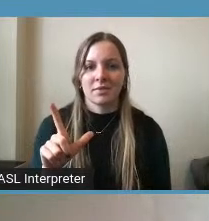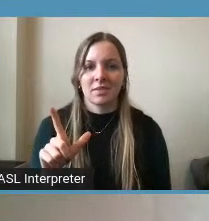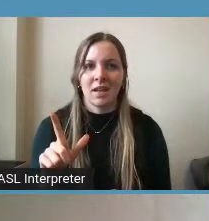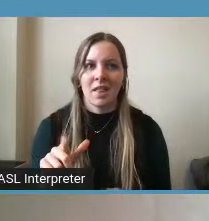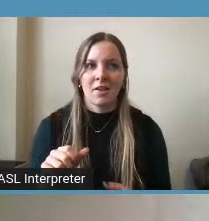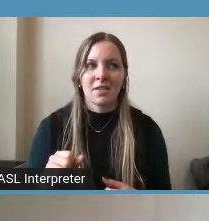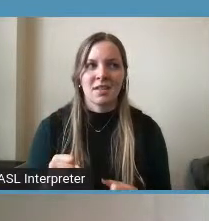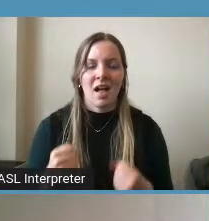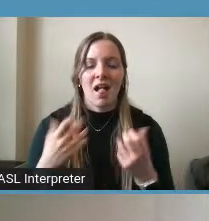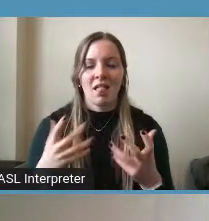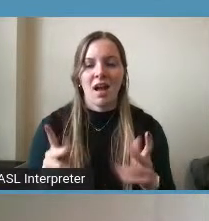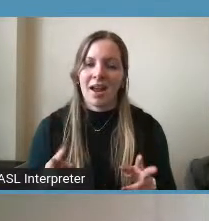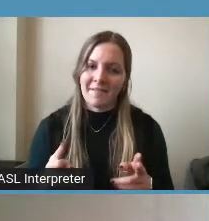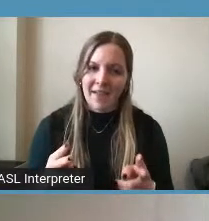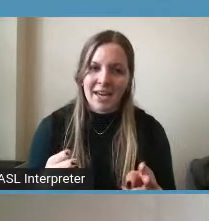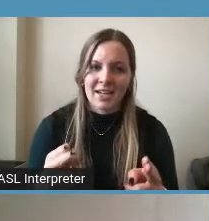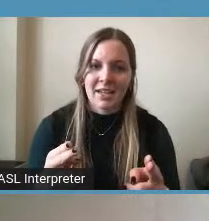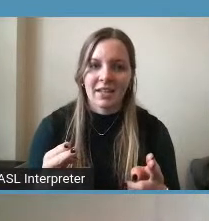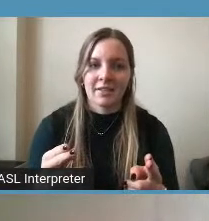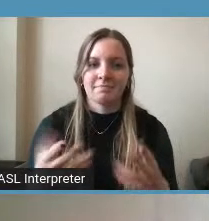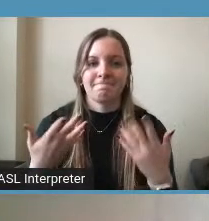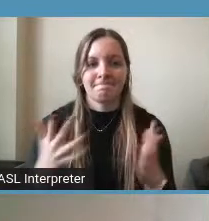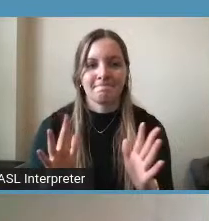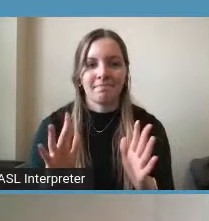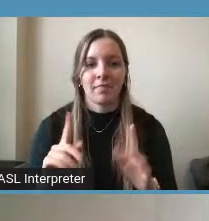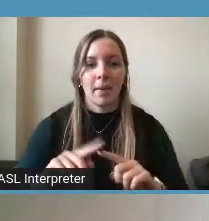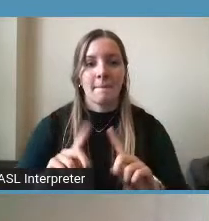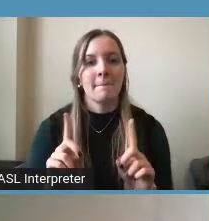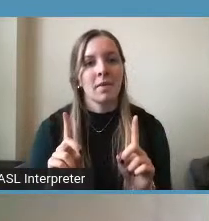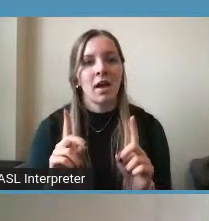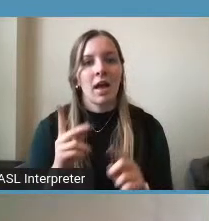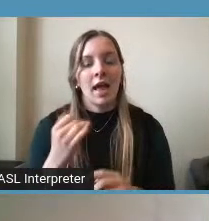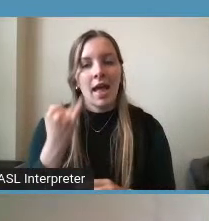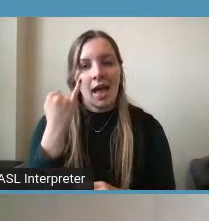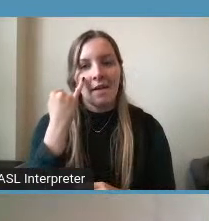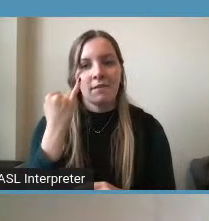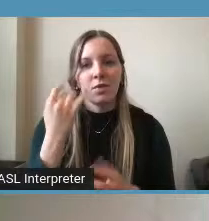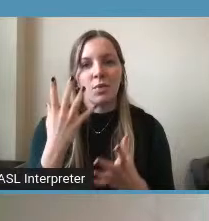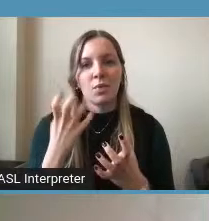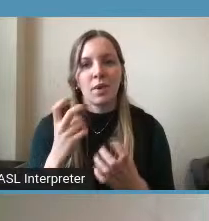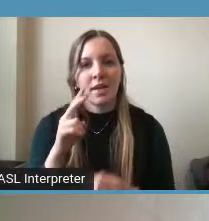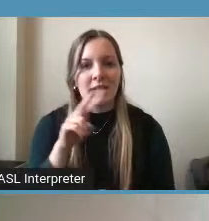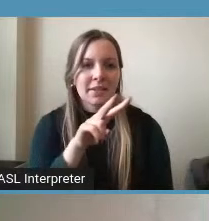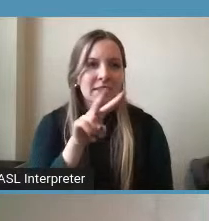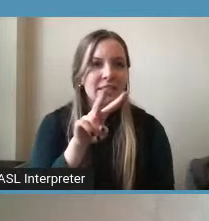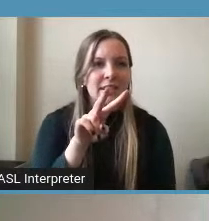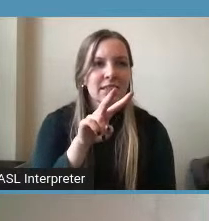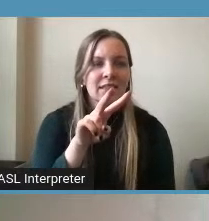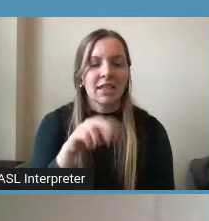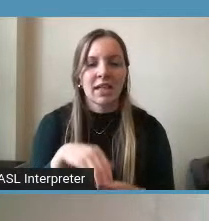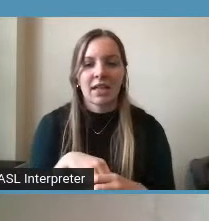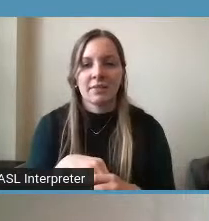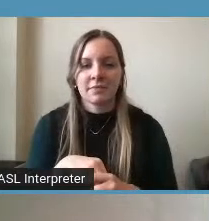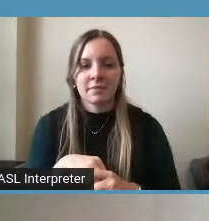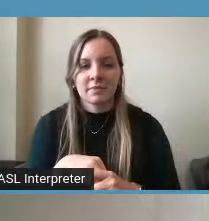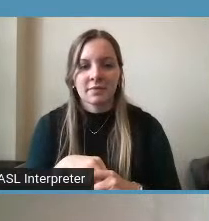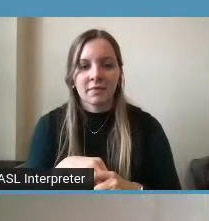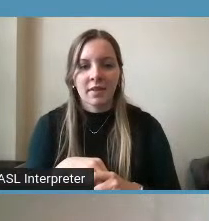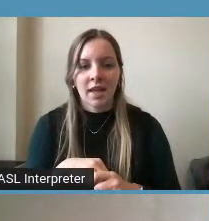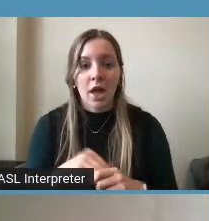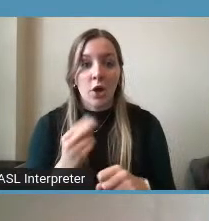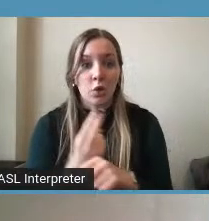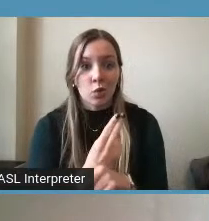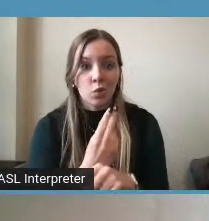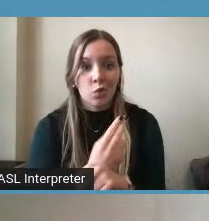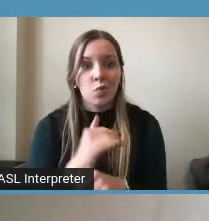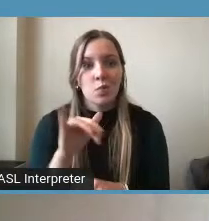want to understand the subject or have the enjoyment of the subject, that's perfectly fine. But if you want to use that data